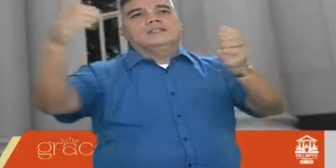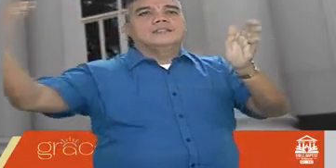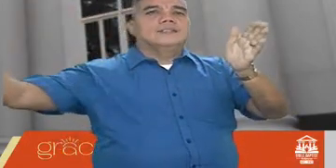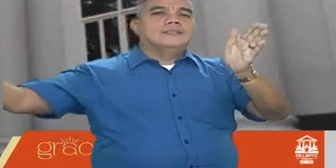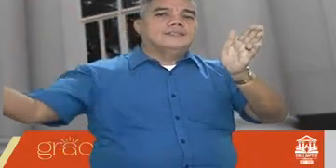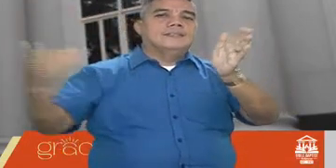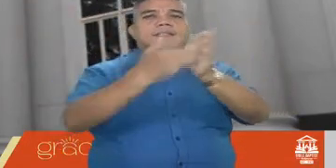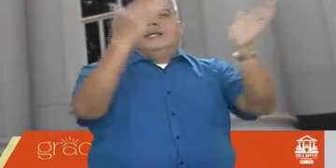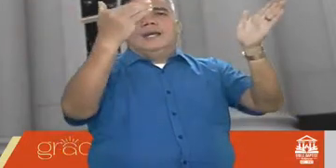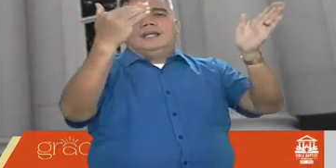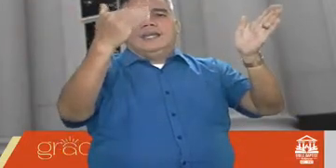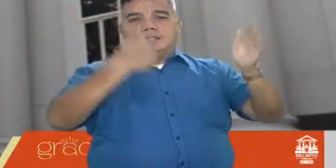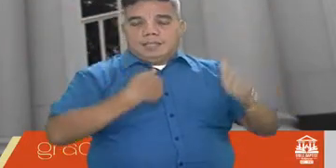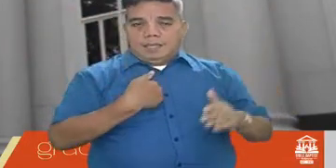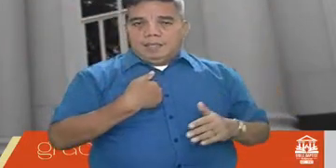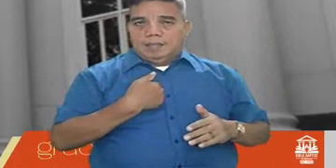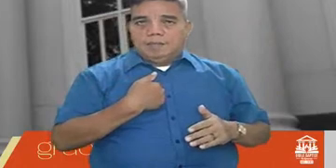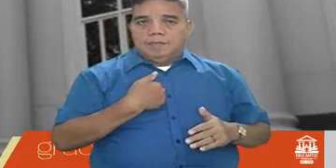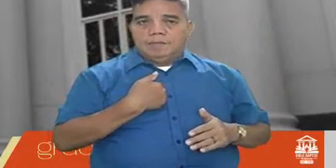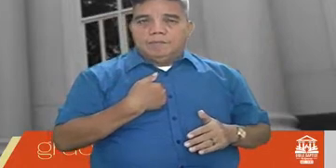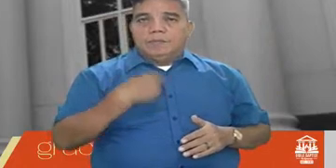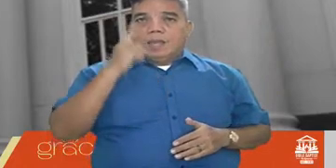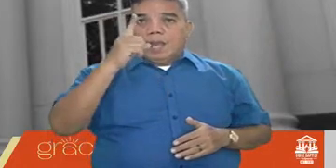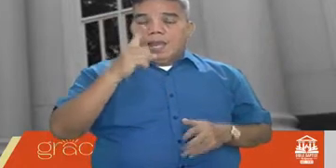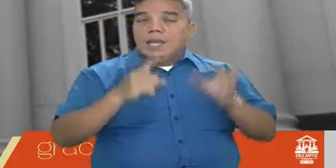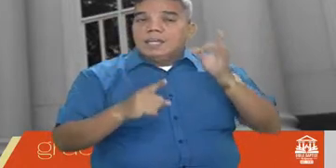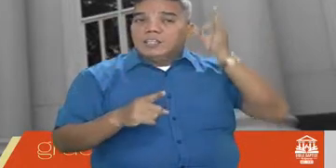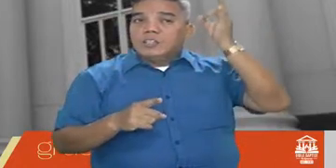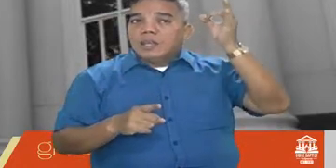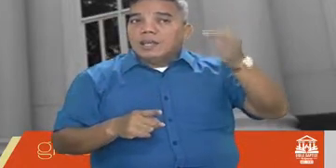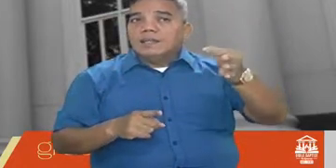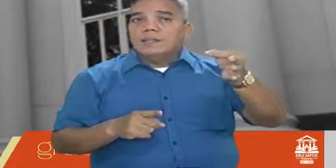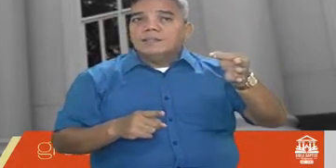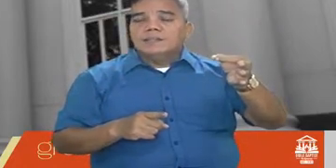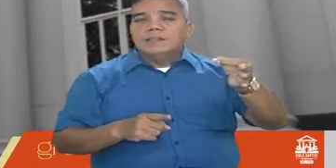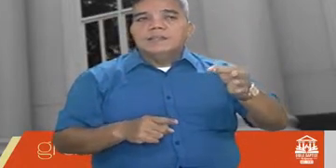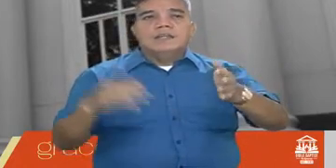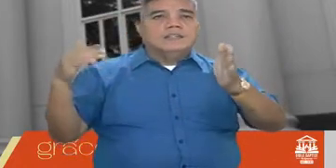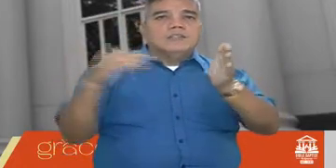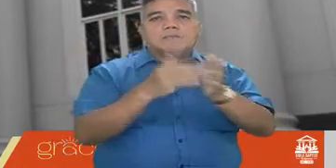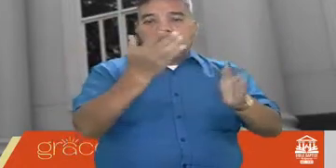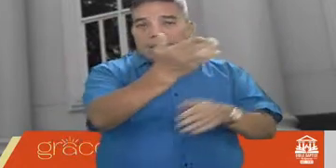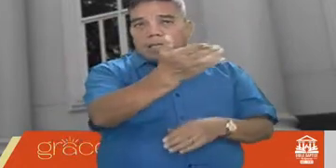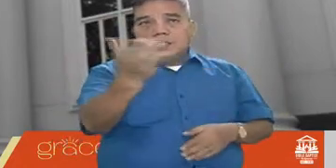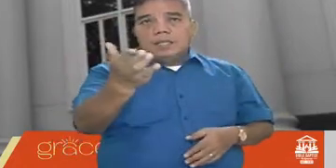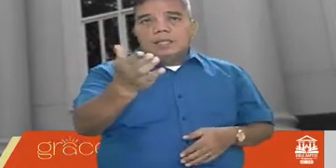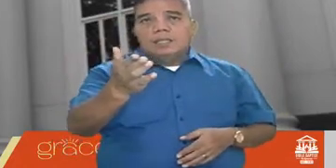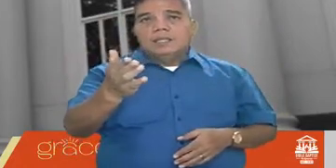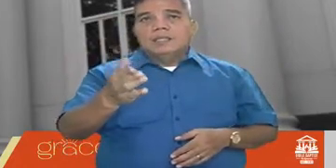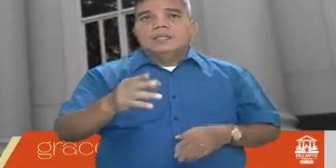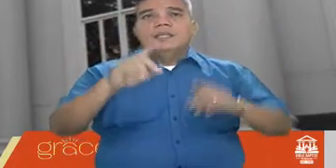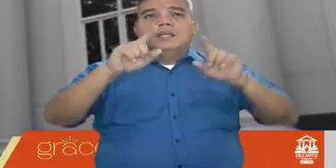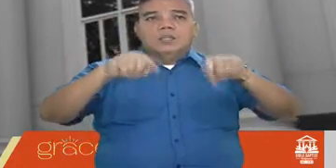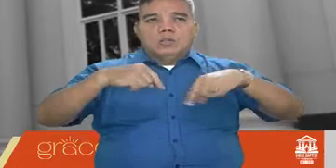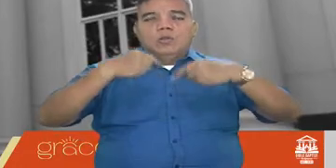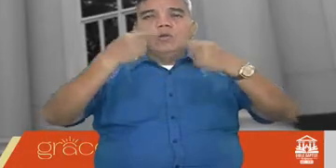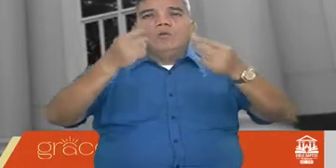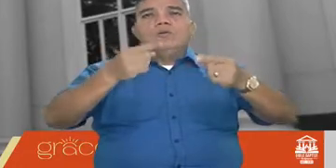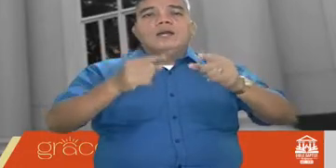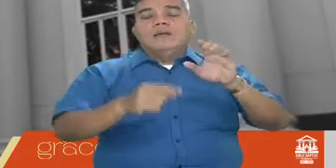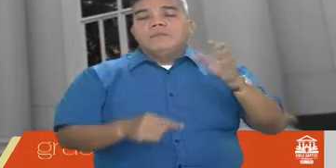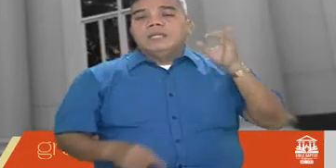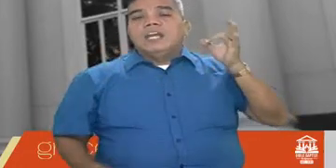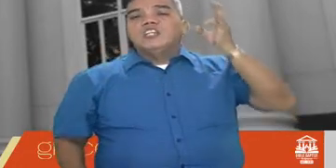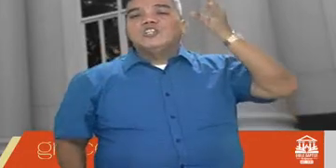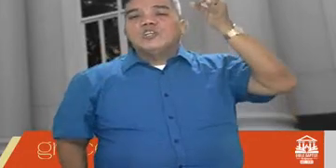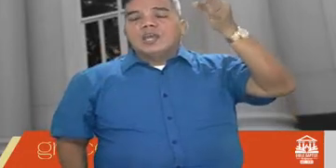shall," take note of the word "shall," "trespass against thee." "Shall"